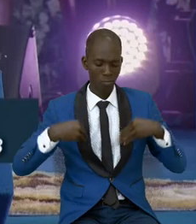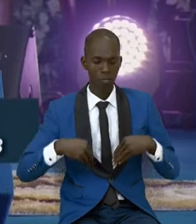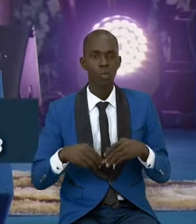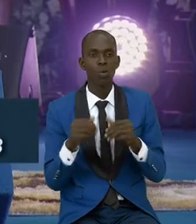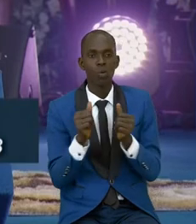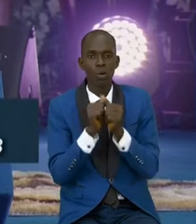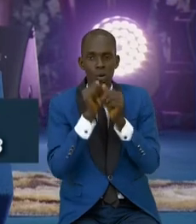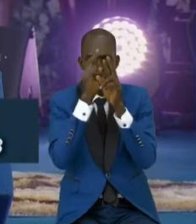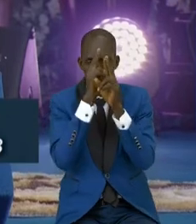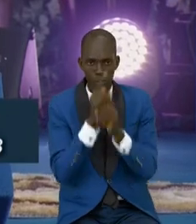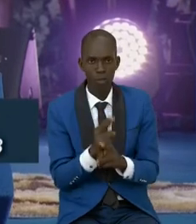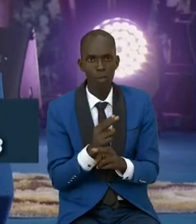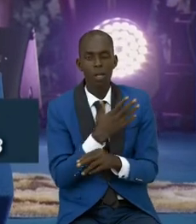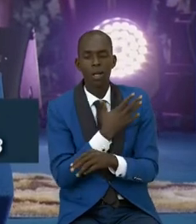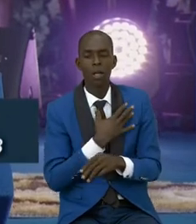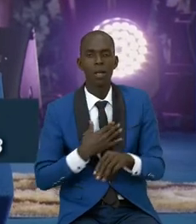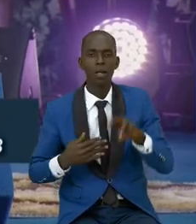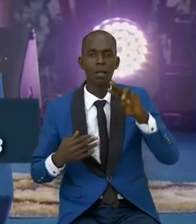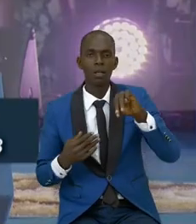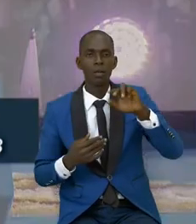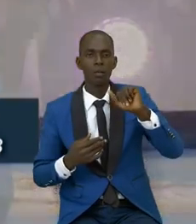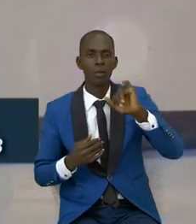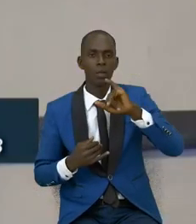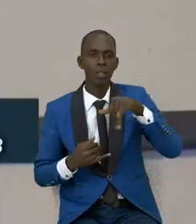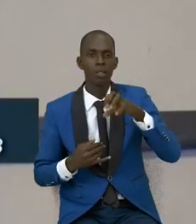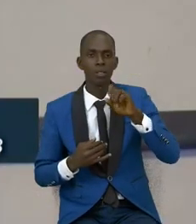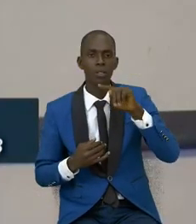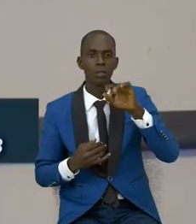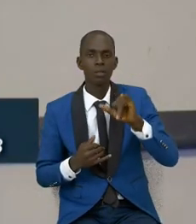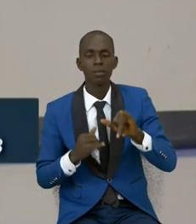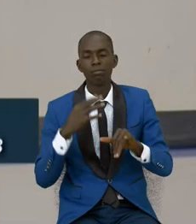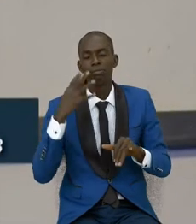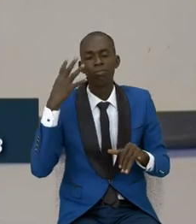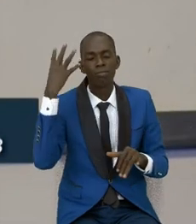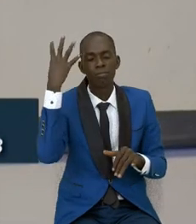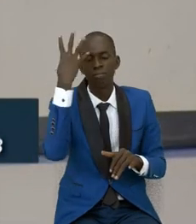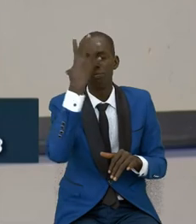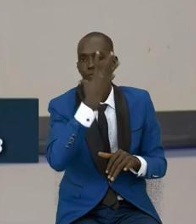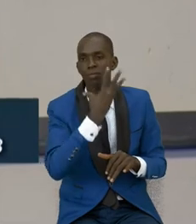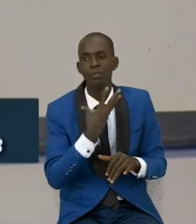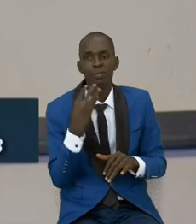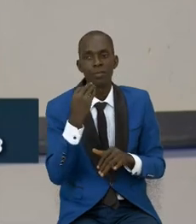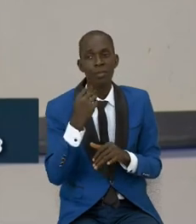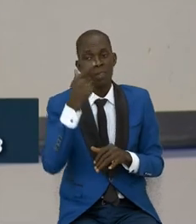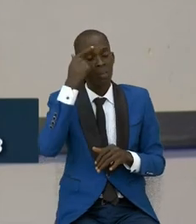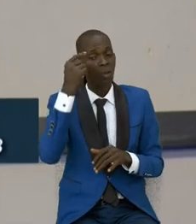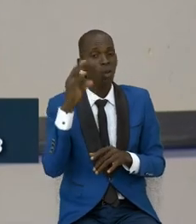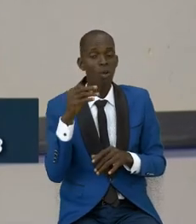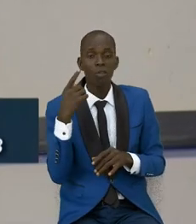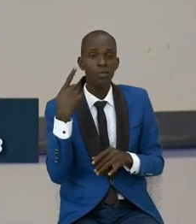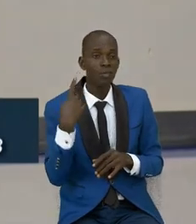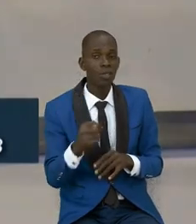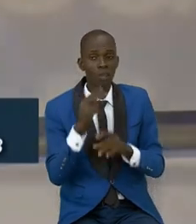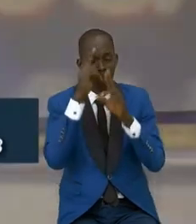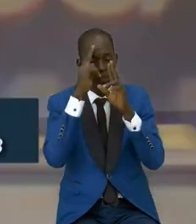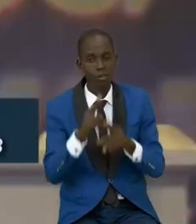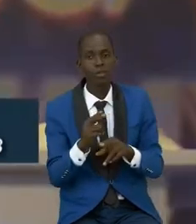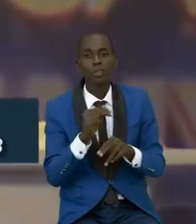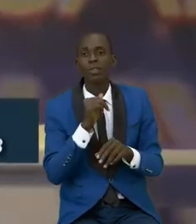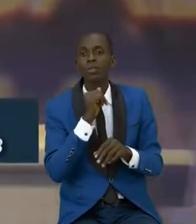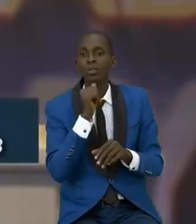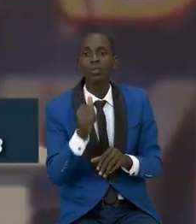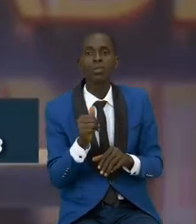honor and majesty. Because of his honor, he will not deceive. You'll find